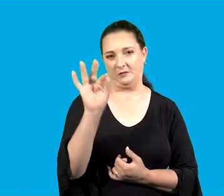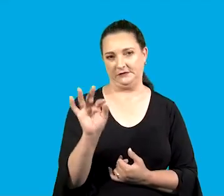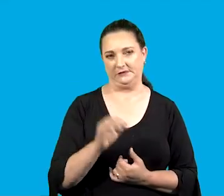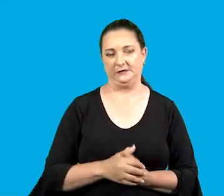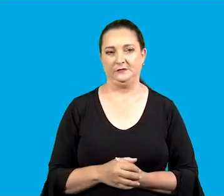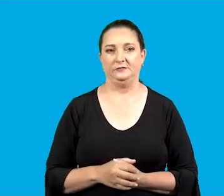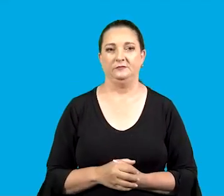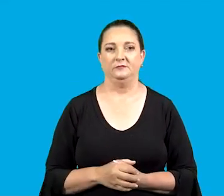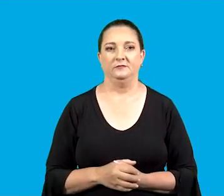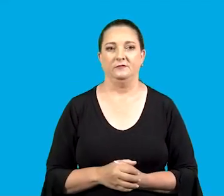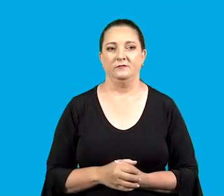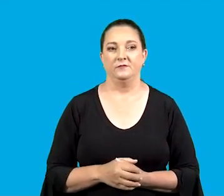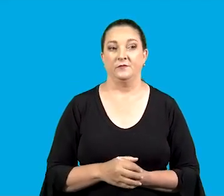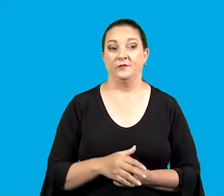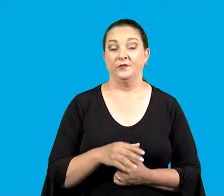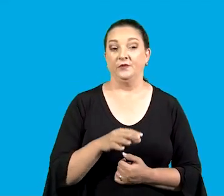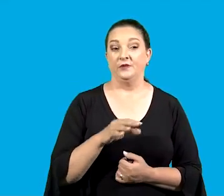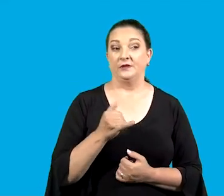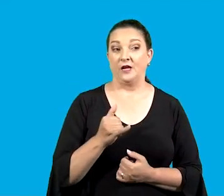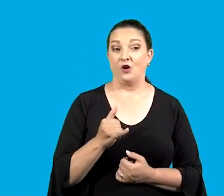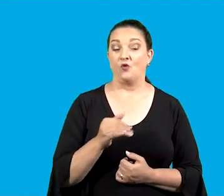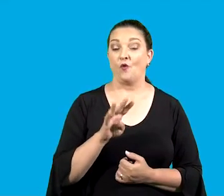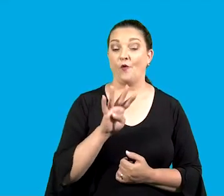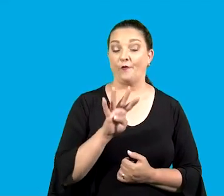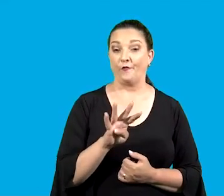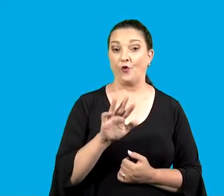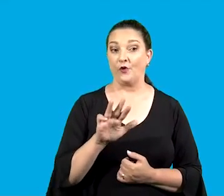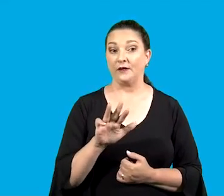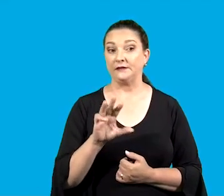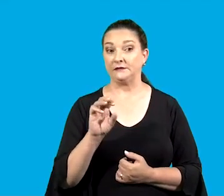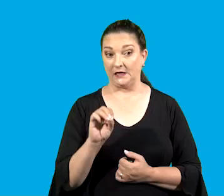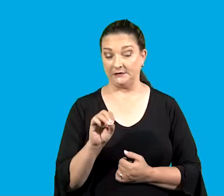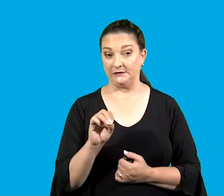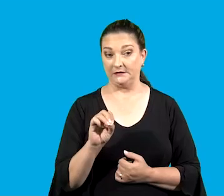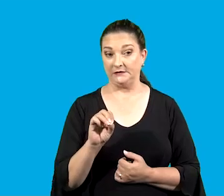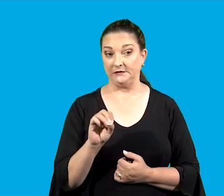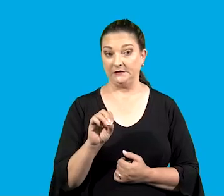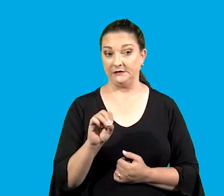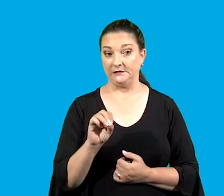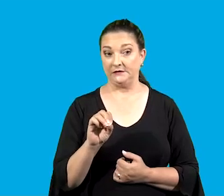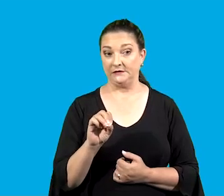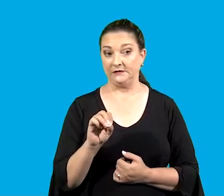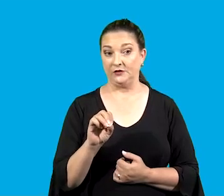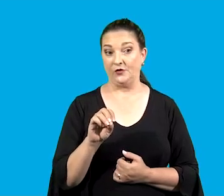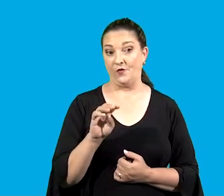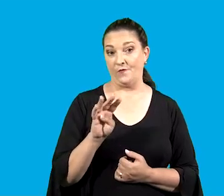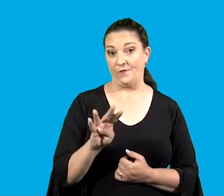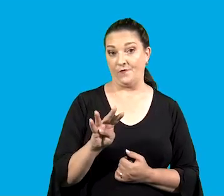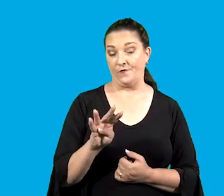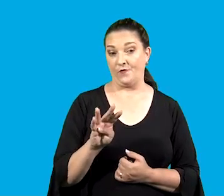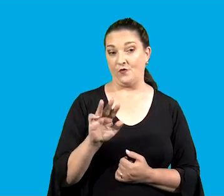by 55. 490, 490. So I come here, that is 490,000, and then